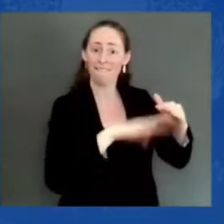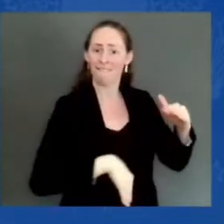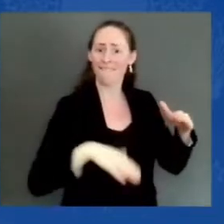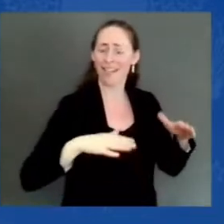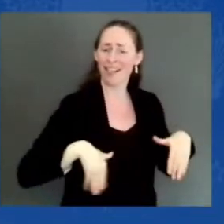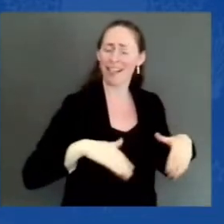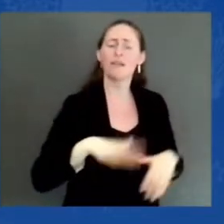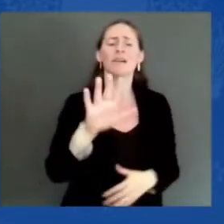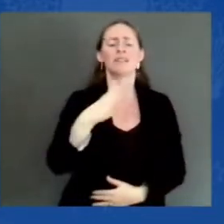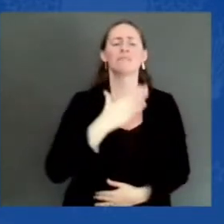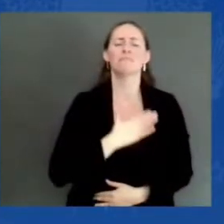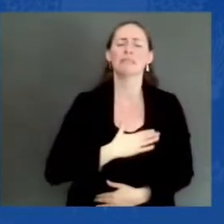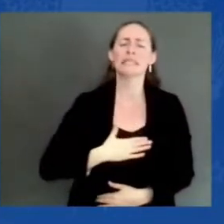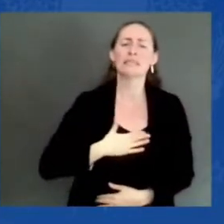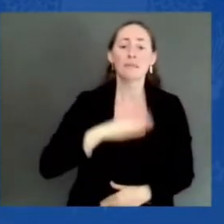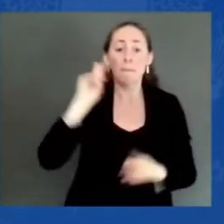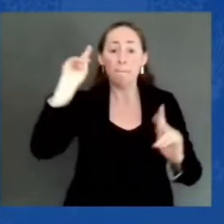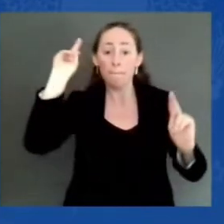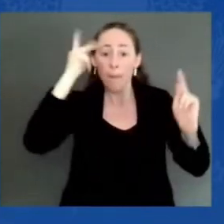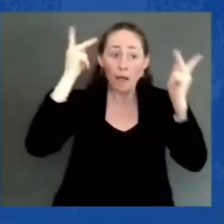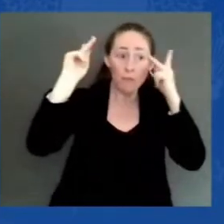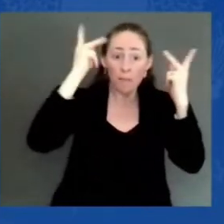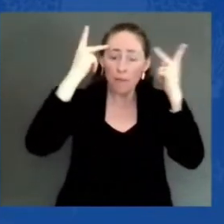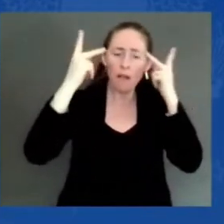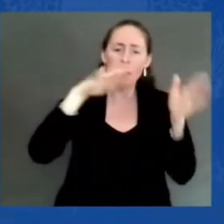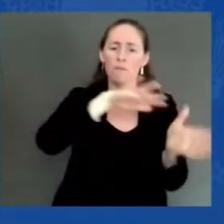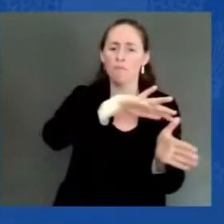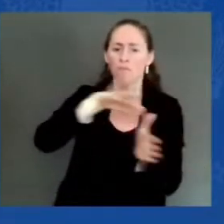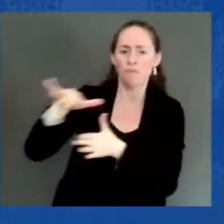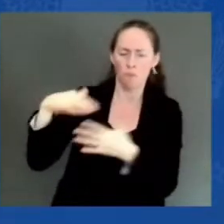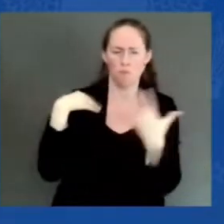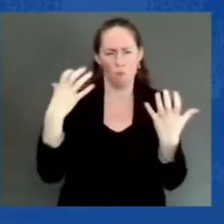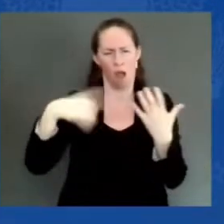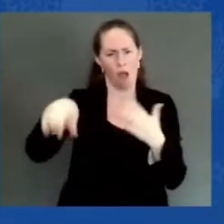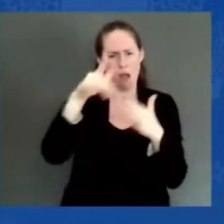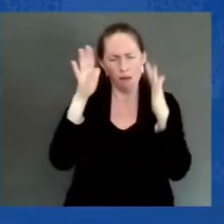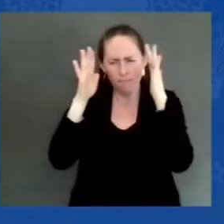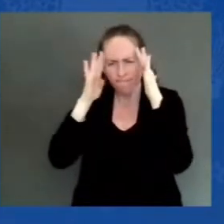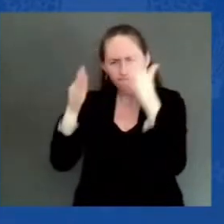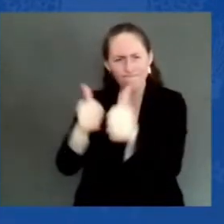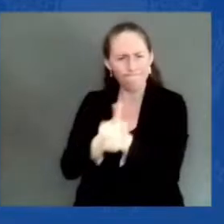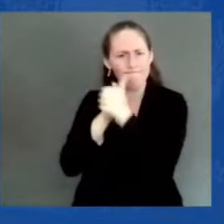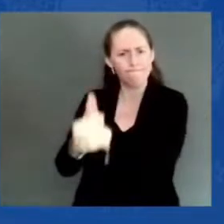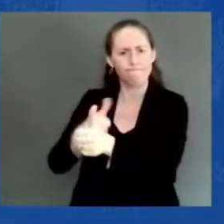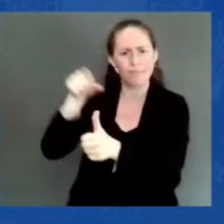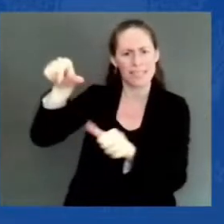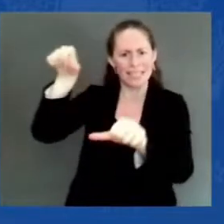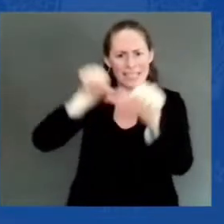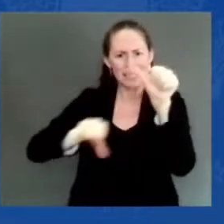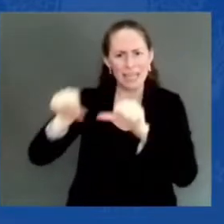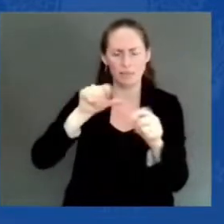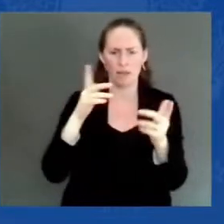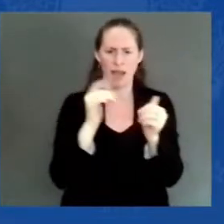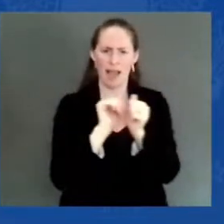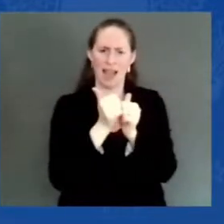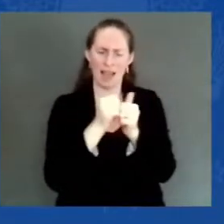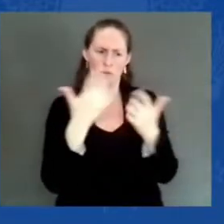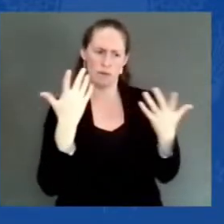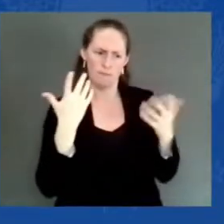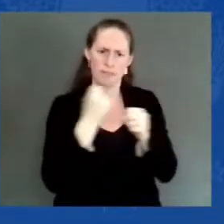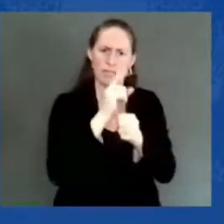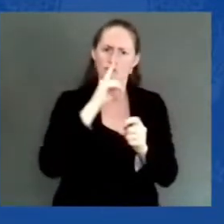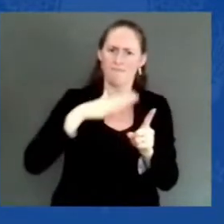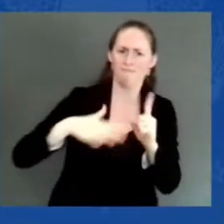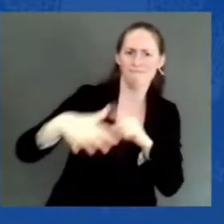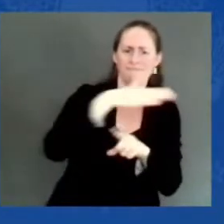the educators and the scientists who know a lot more about how to teach our children and keep them safe than any politician.